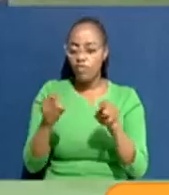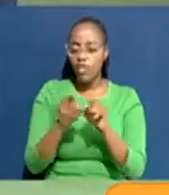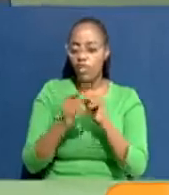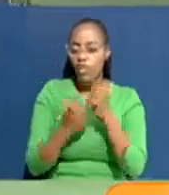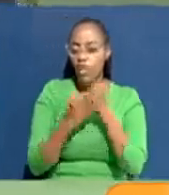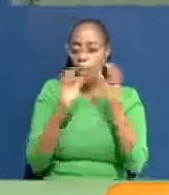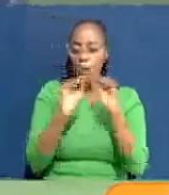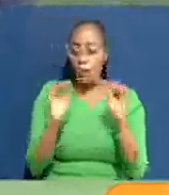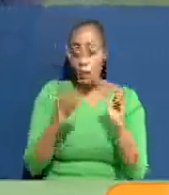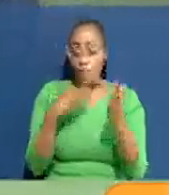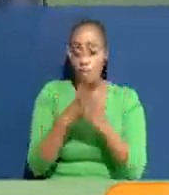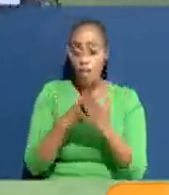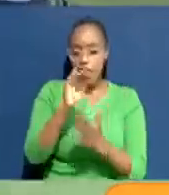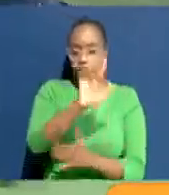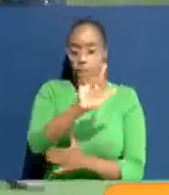2023,